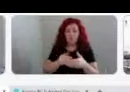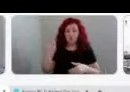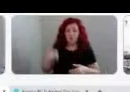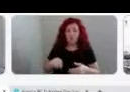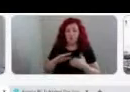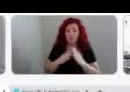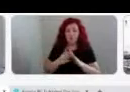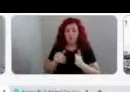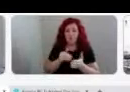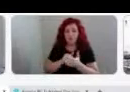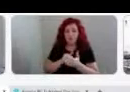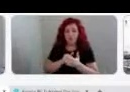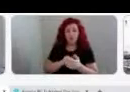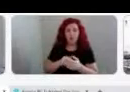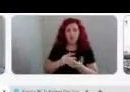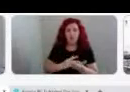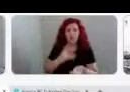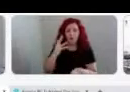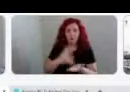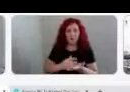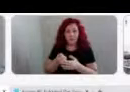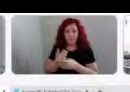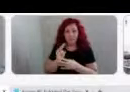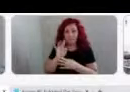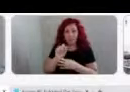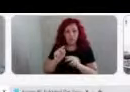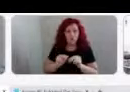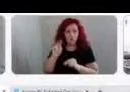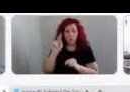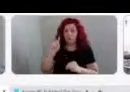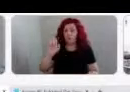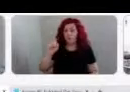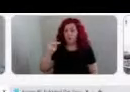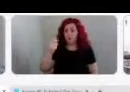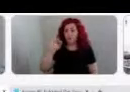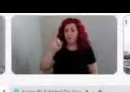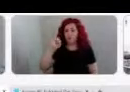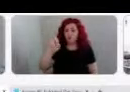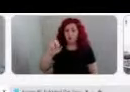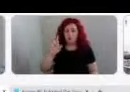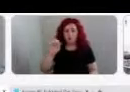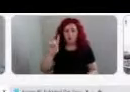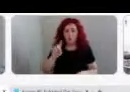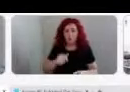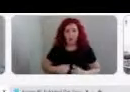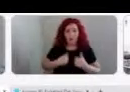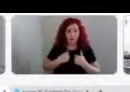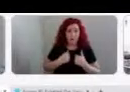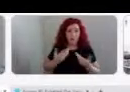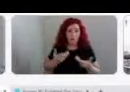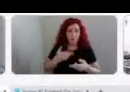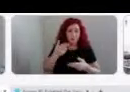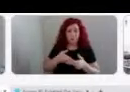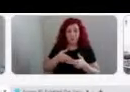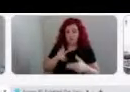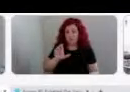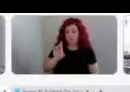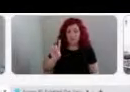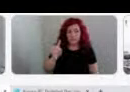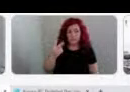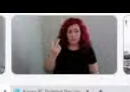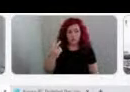i rarely go more than a couple of miles north of tangerine road i live in what is currently cd2 and